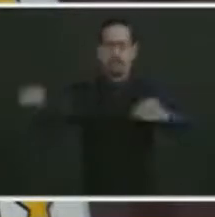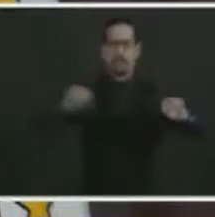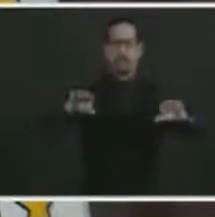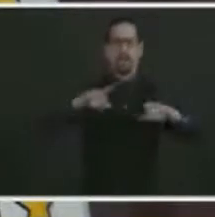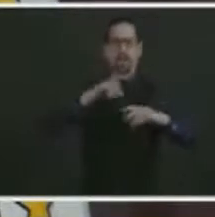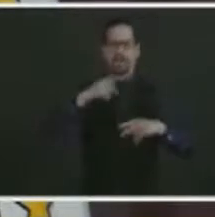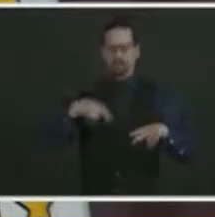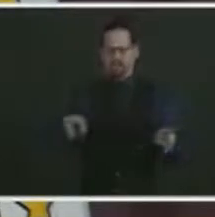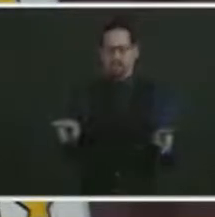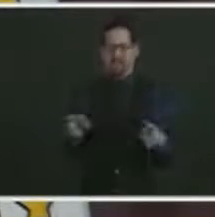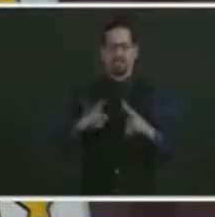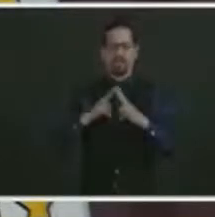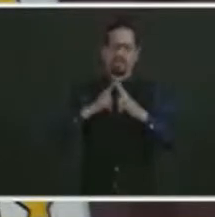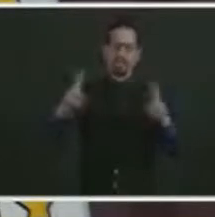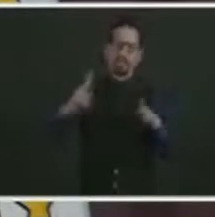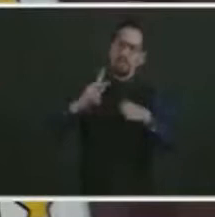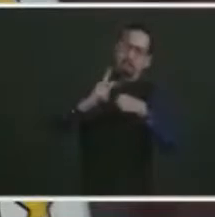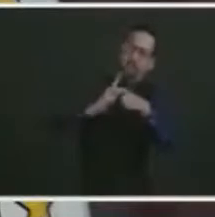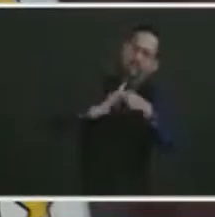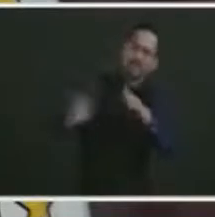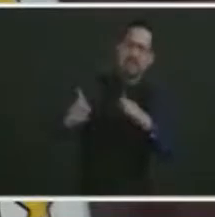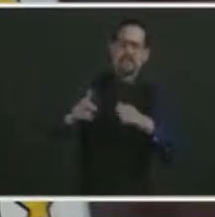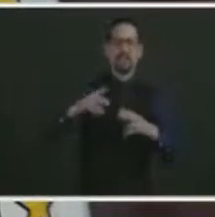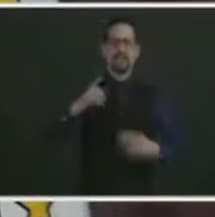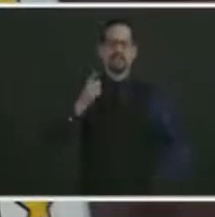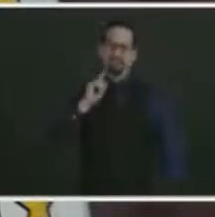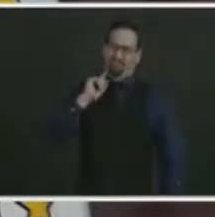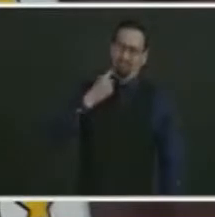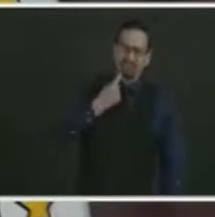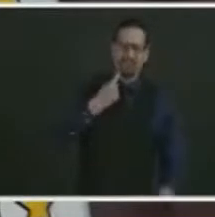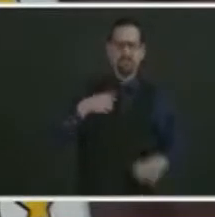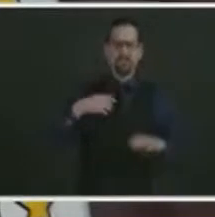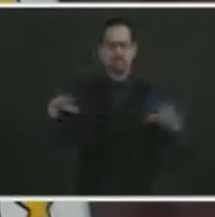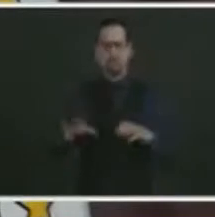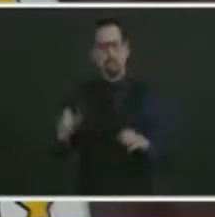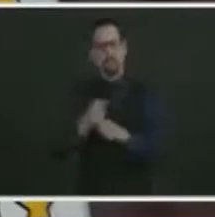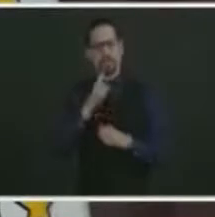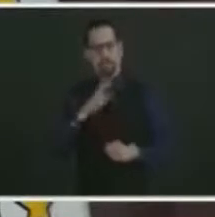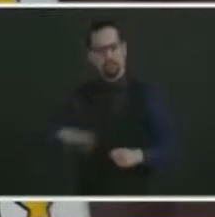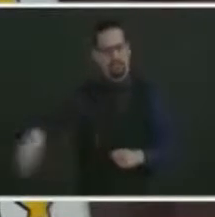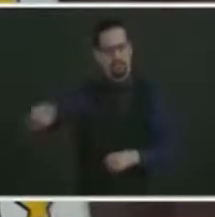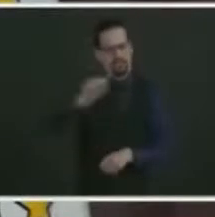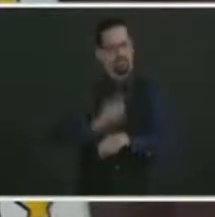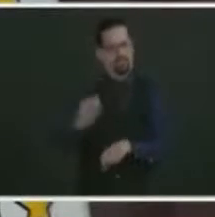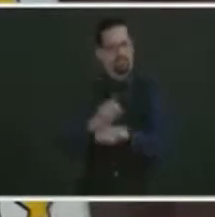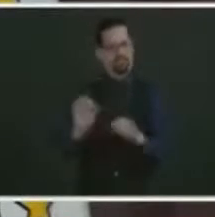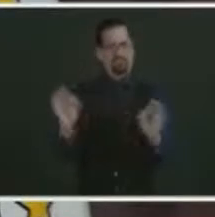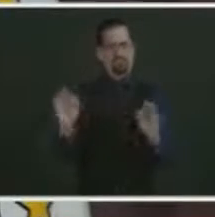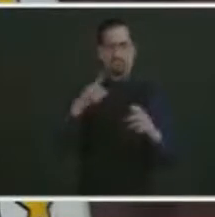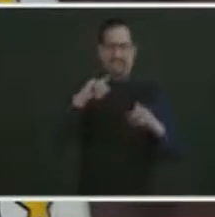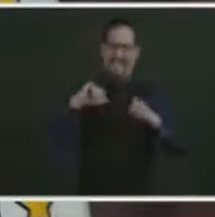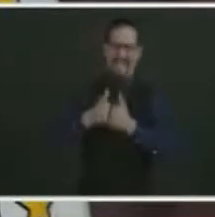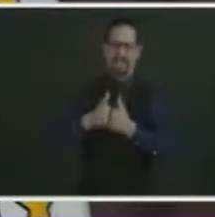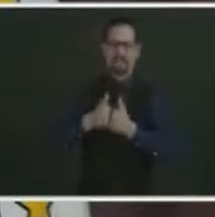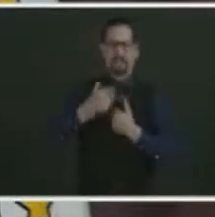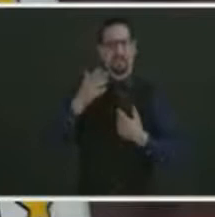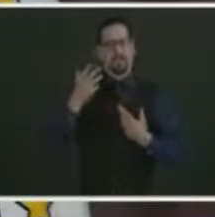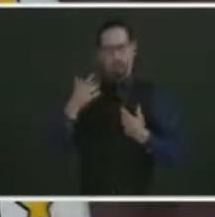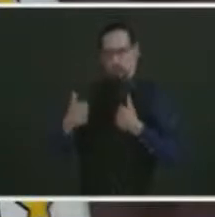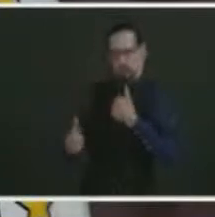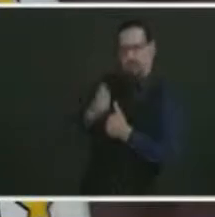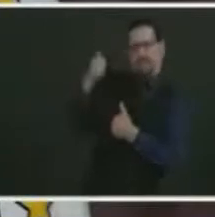operated, and the seriousness with which we met the potential threats in the past 48 hours has